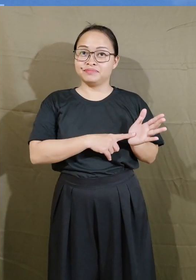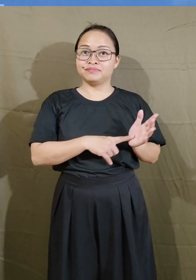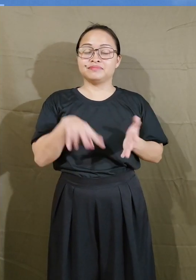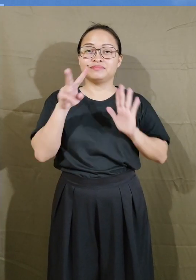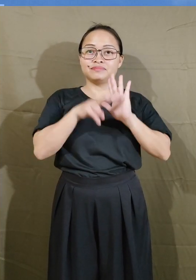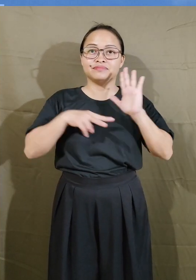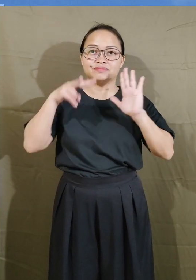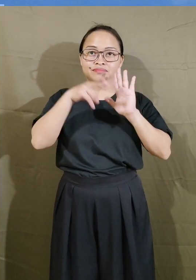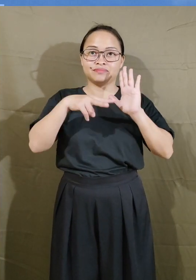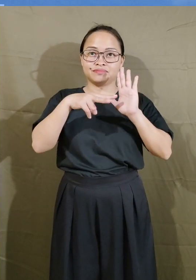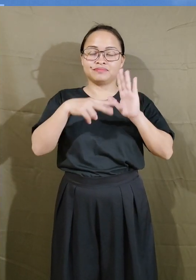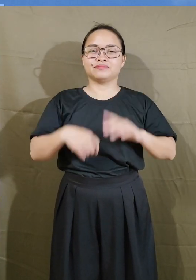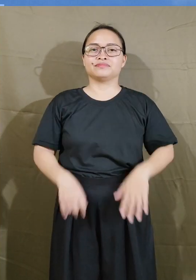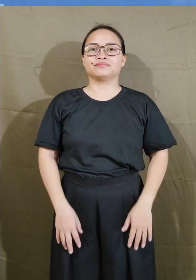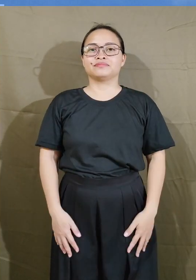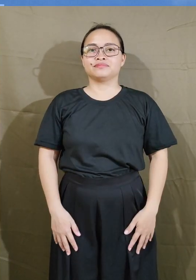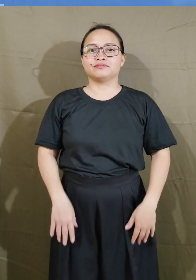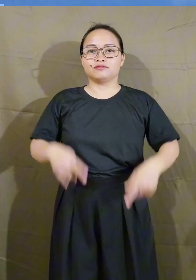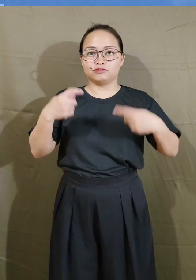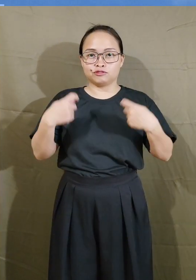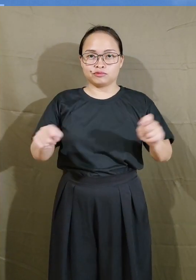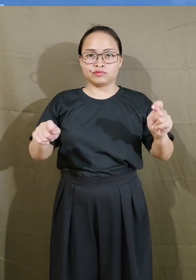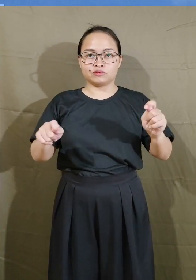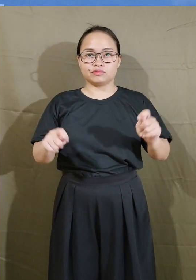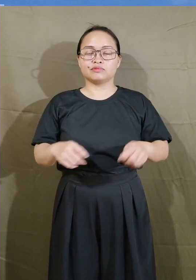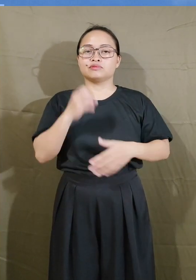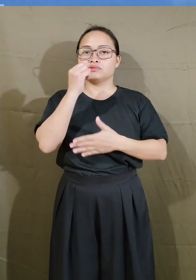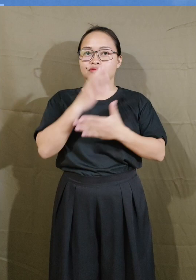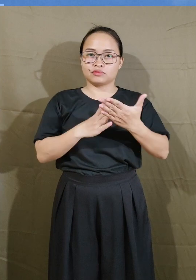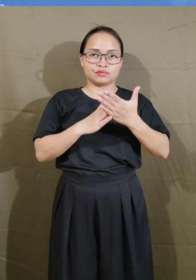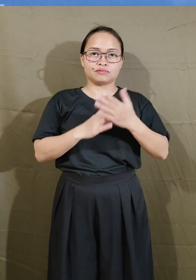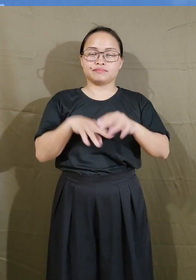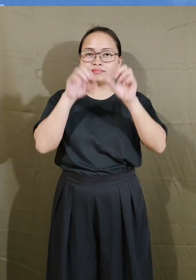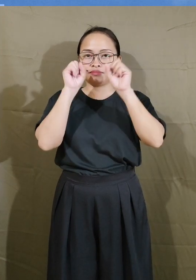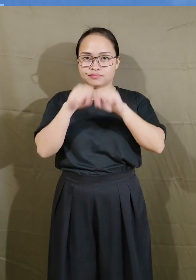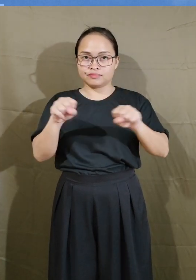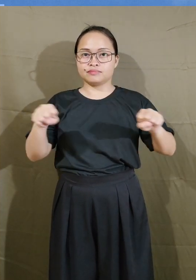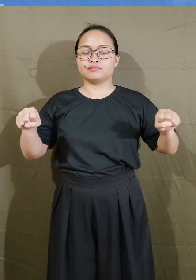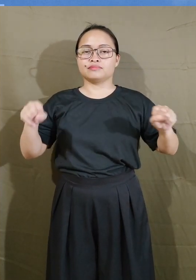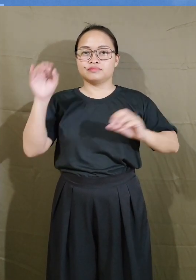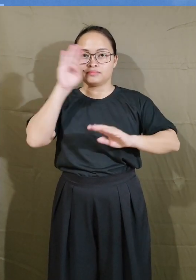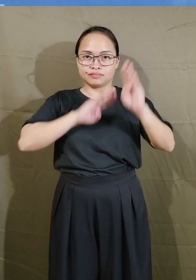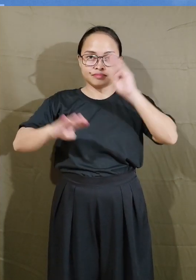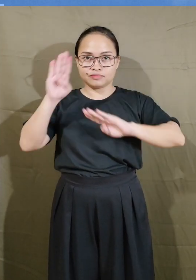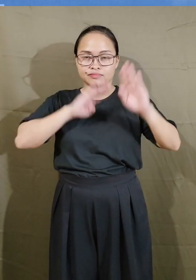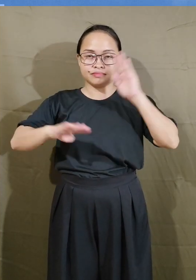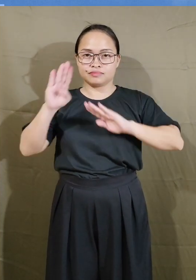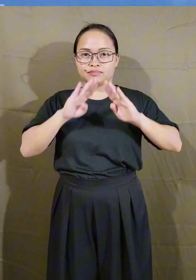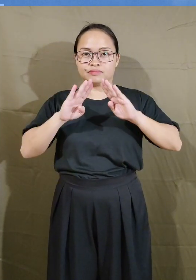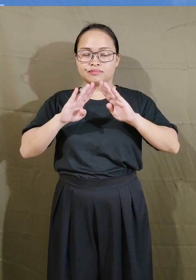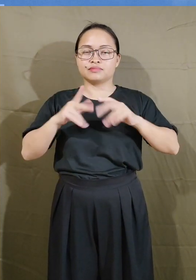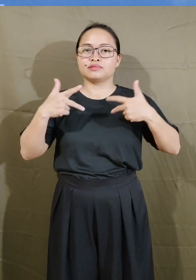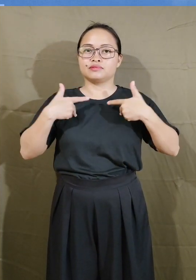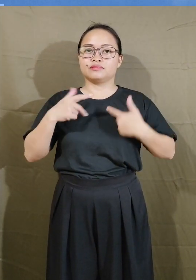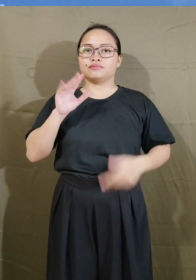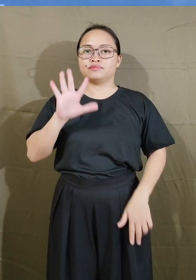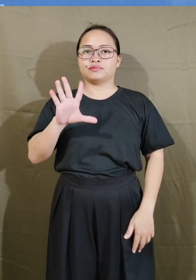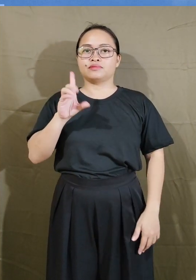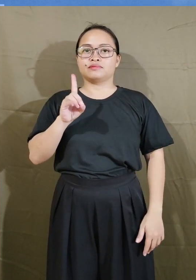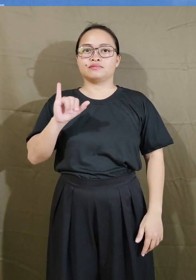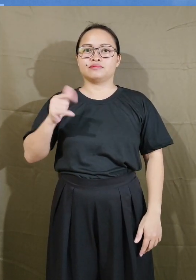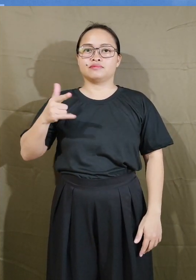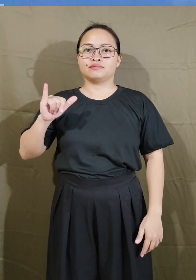In this video, we will try some word problems that involve subtracting 5-digit